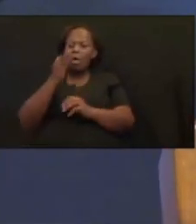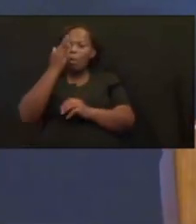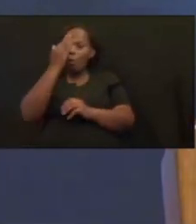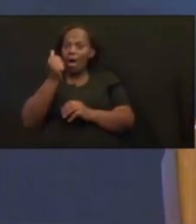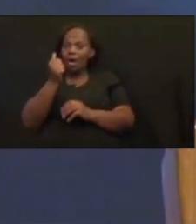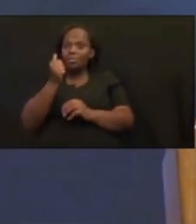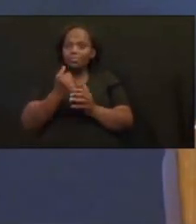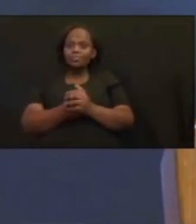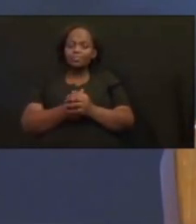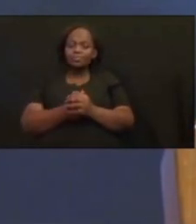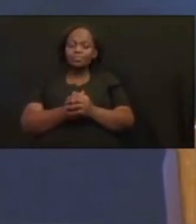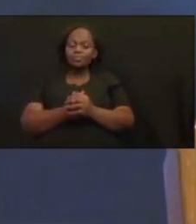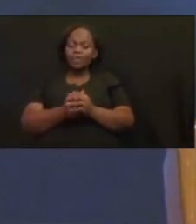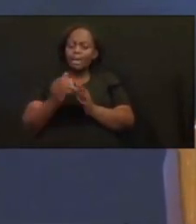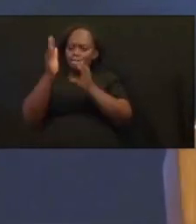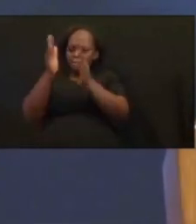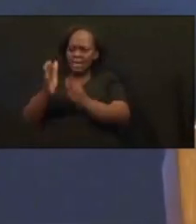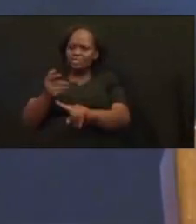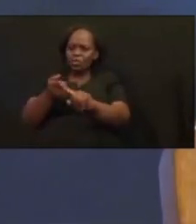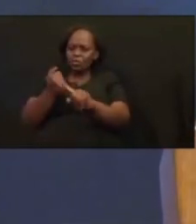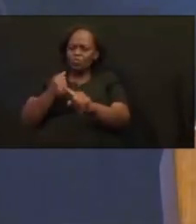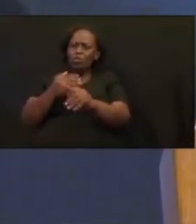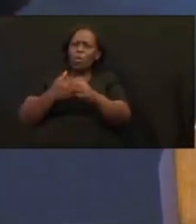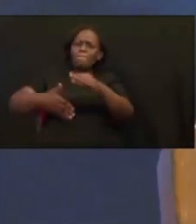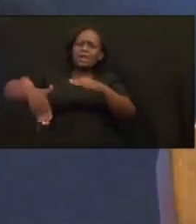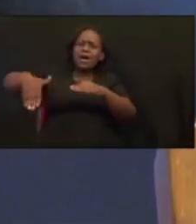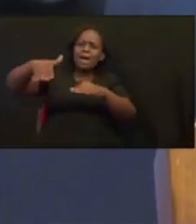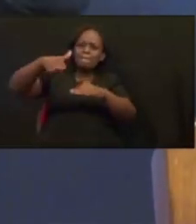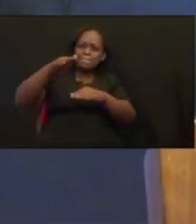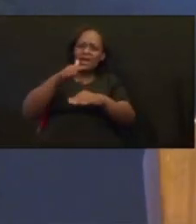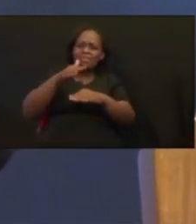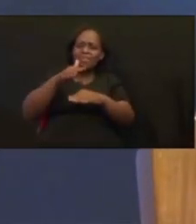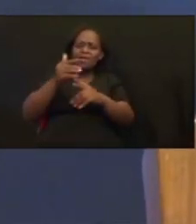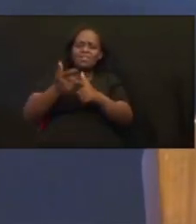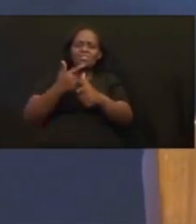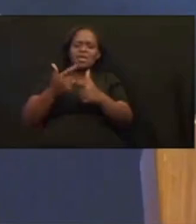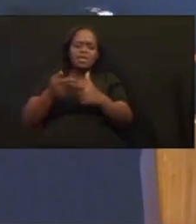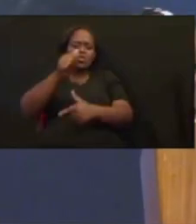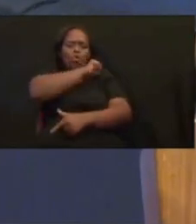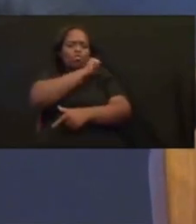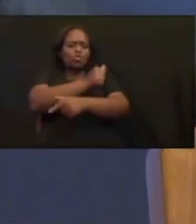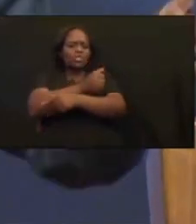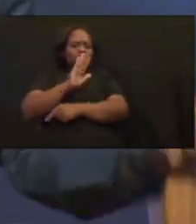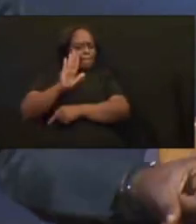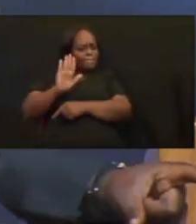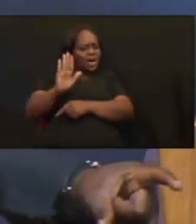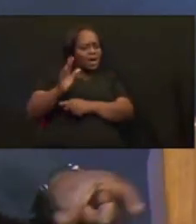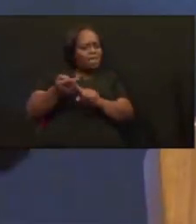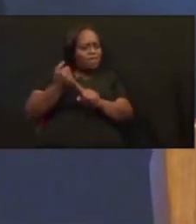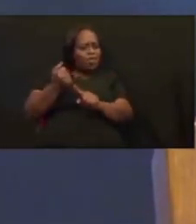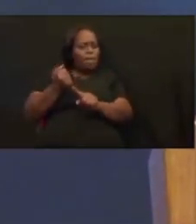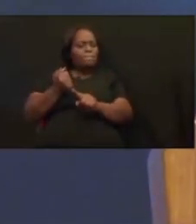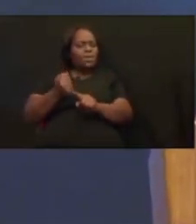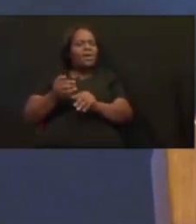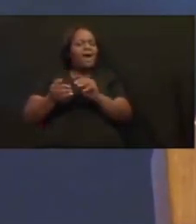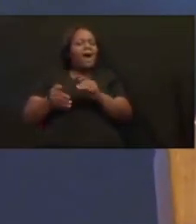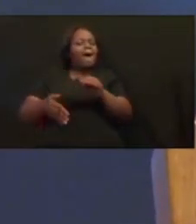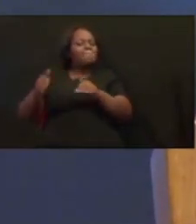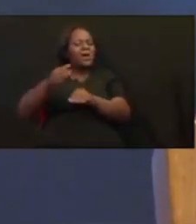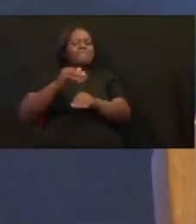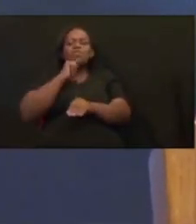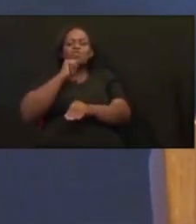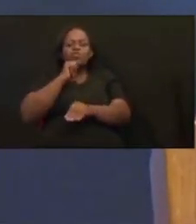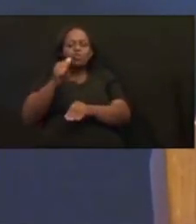is above all. It's an indoctrination you must give yourself. It says there was a man. It is true that I